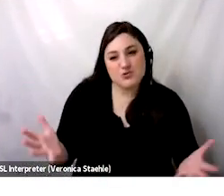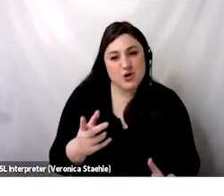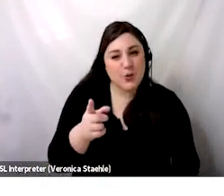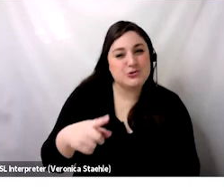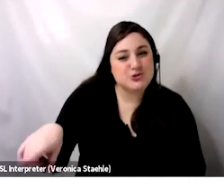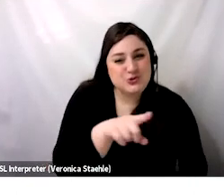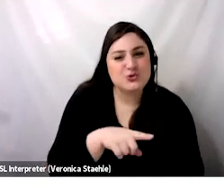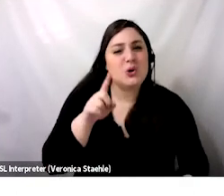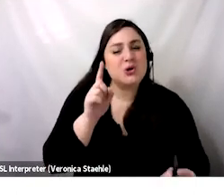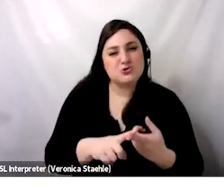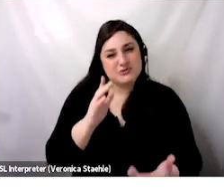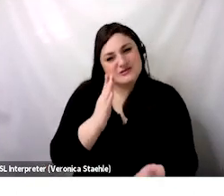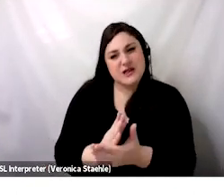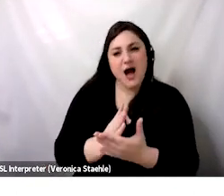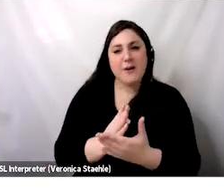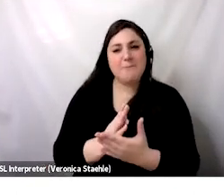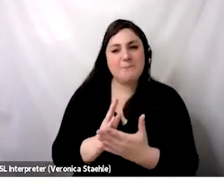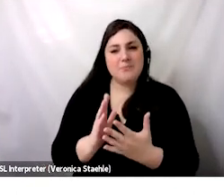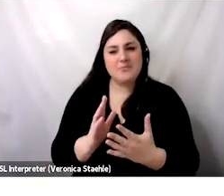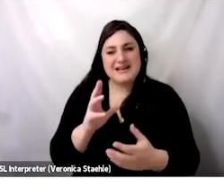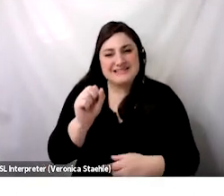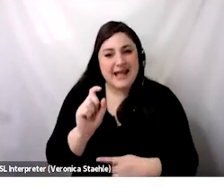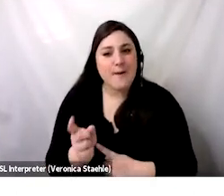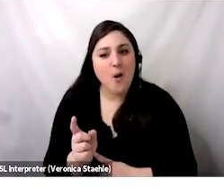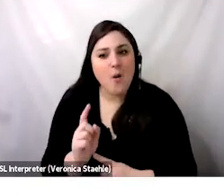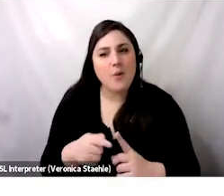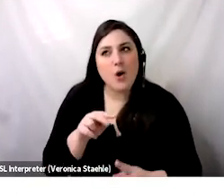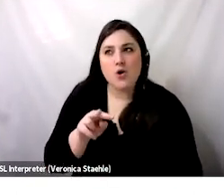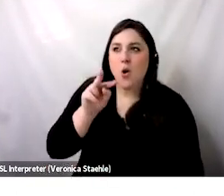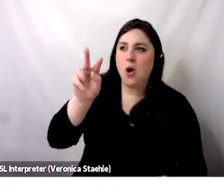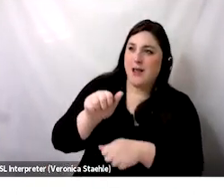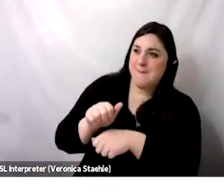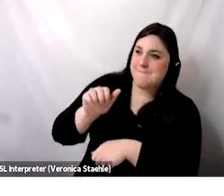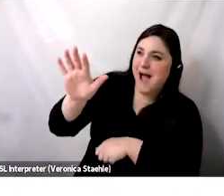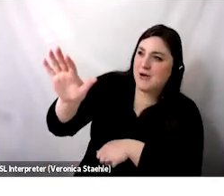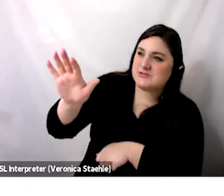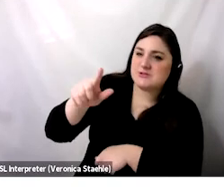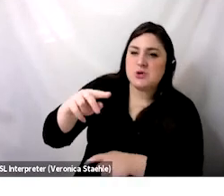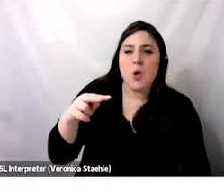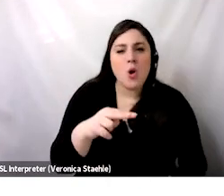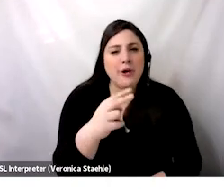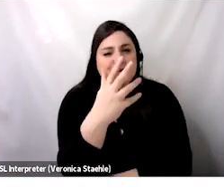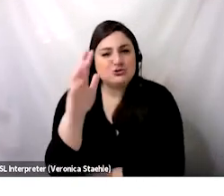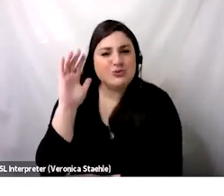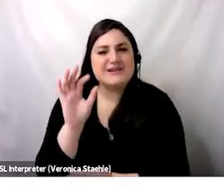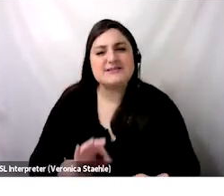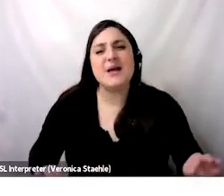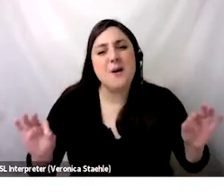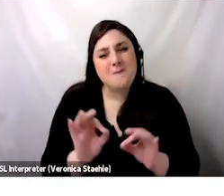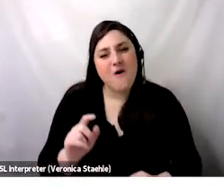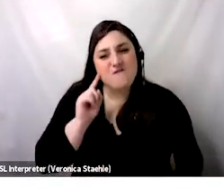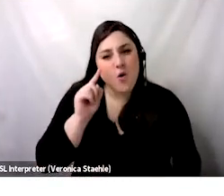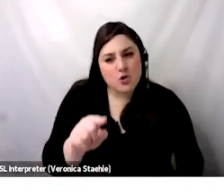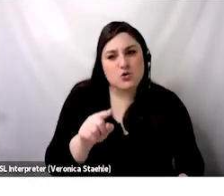at trees and know that there's a history and a culture behind that, and that Europeans came